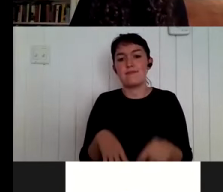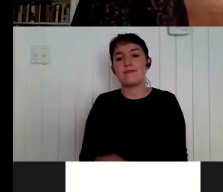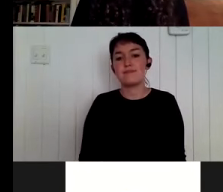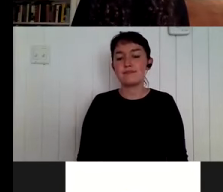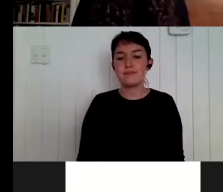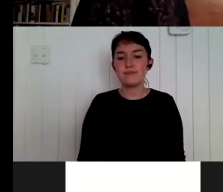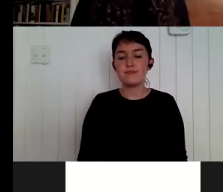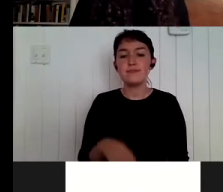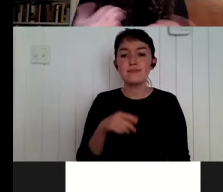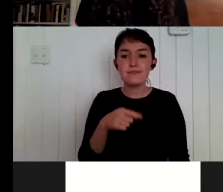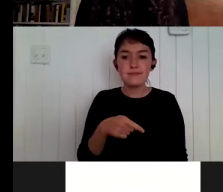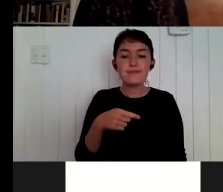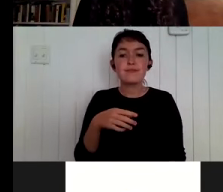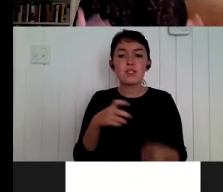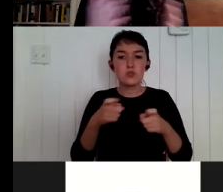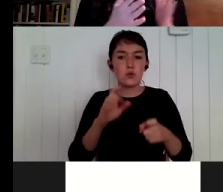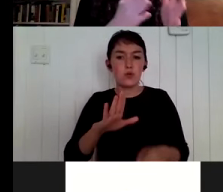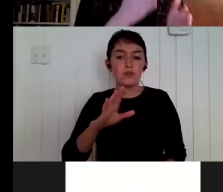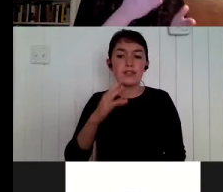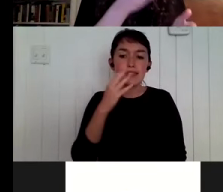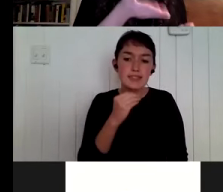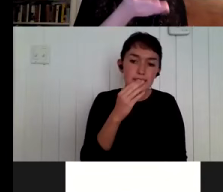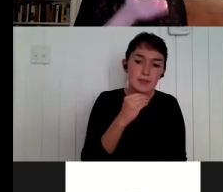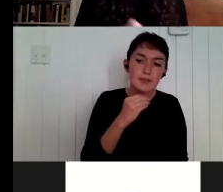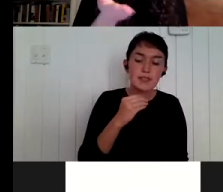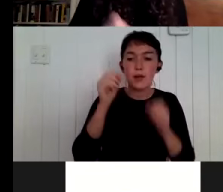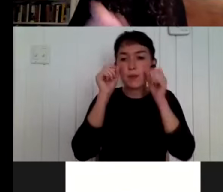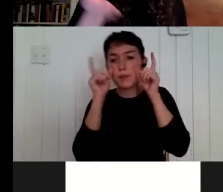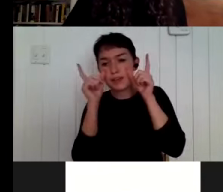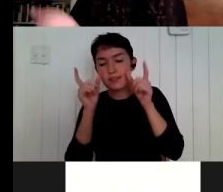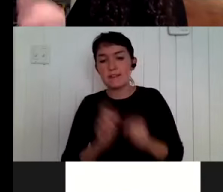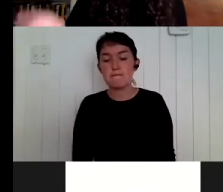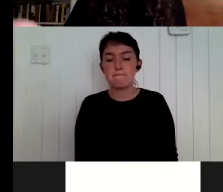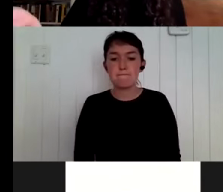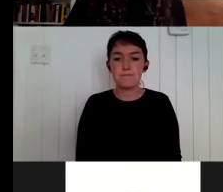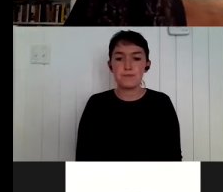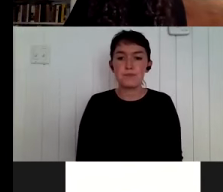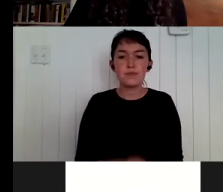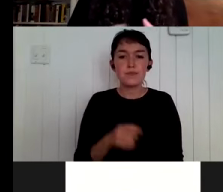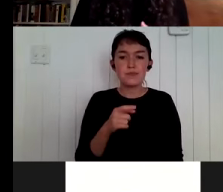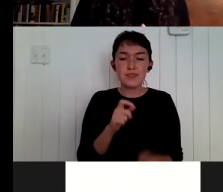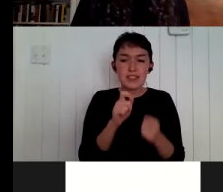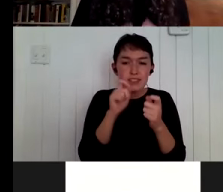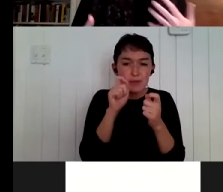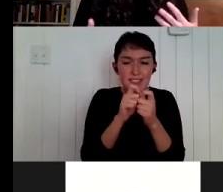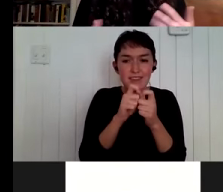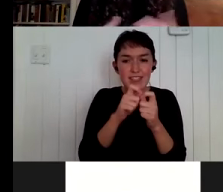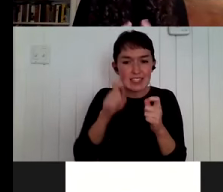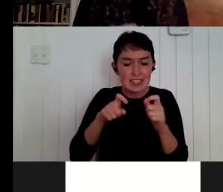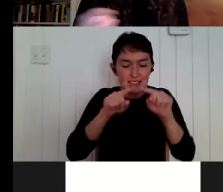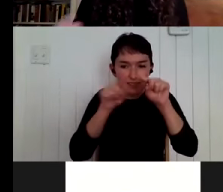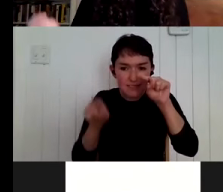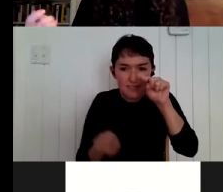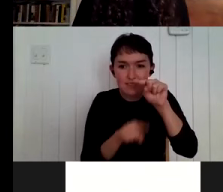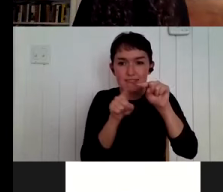wakefulness. And because the brain has these very finely tuned cyclical stages of sleep, you can't ever